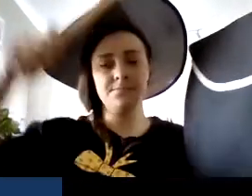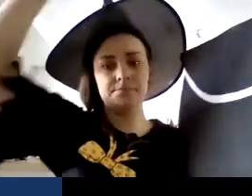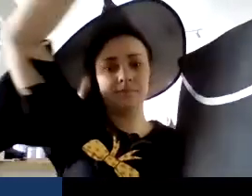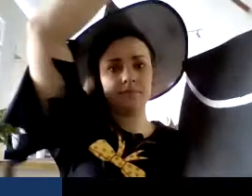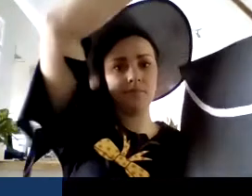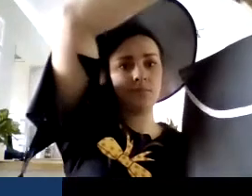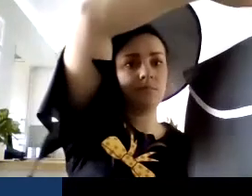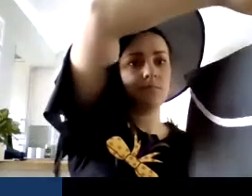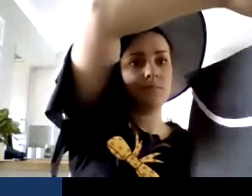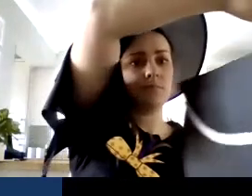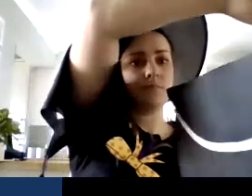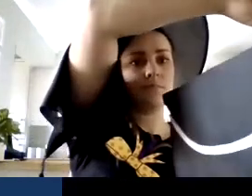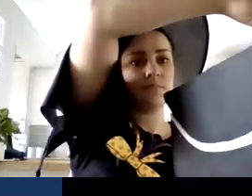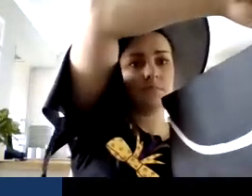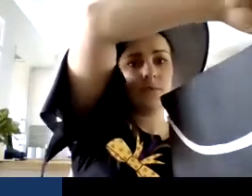spoon.